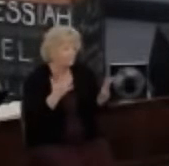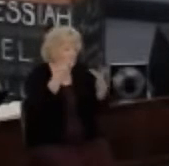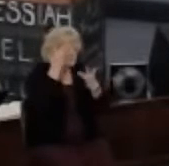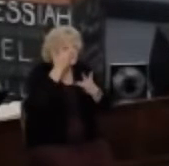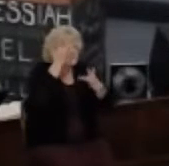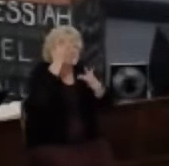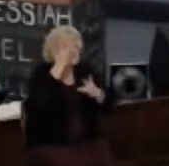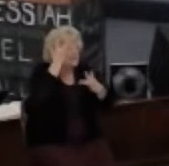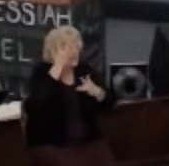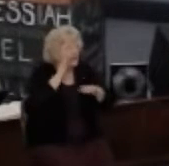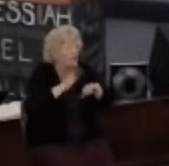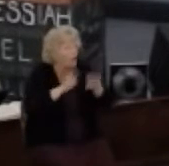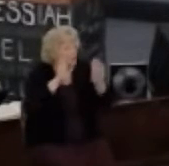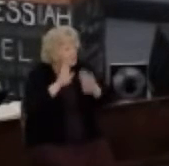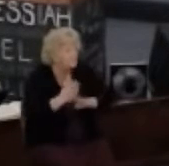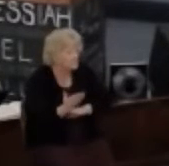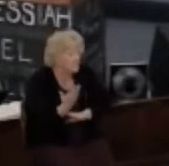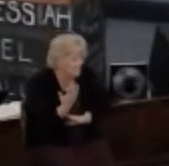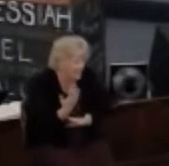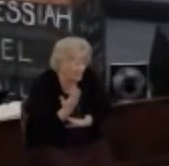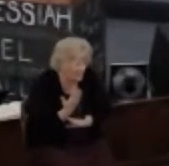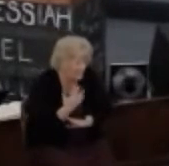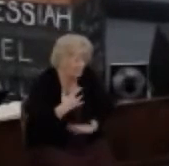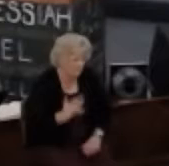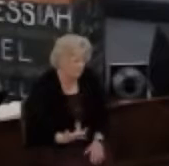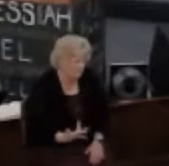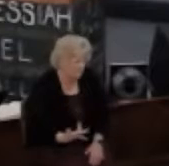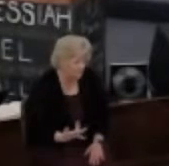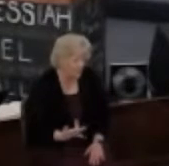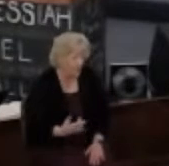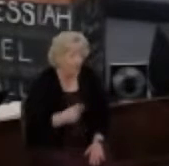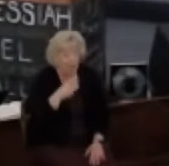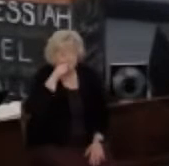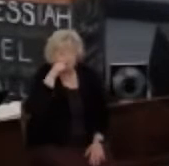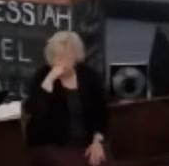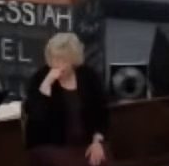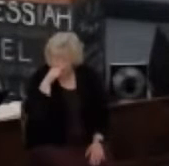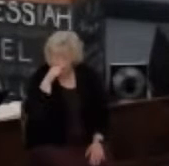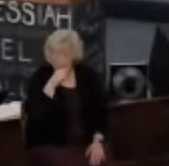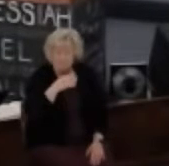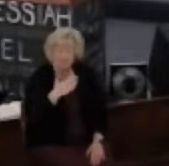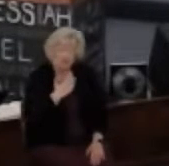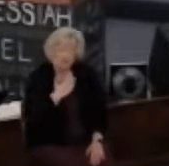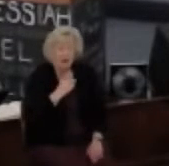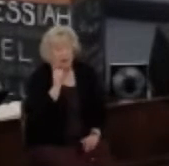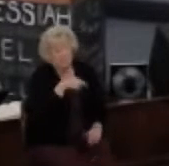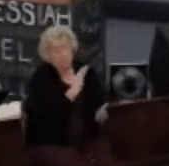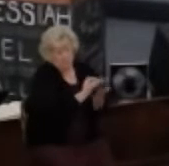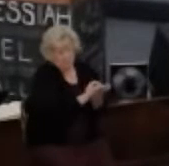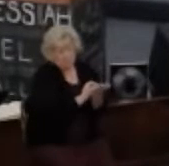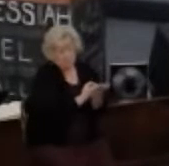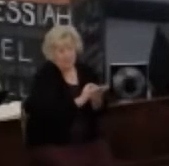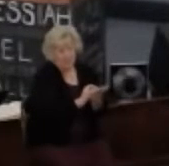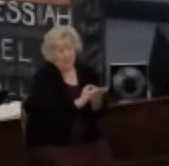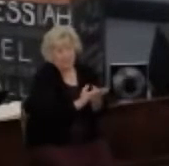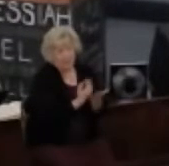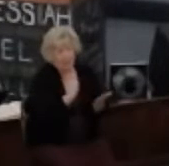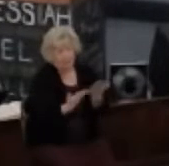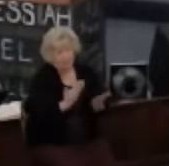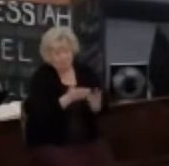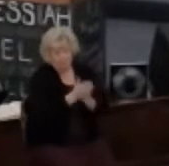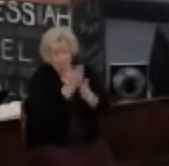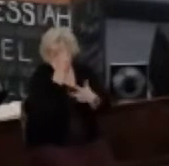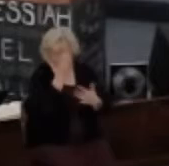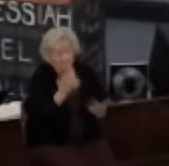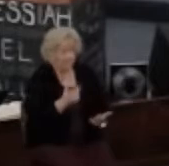Sundayitis. I better go back to bed. I might be coming down with something